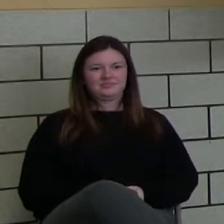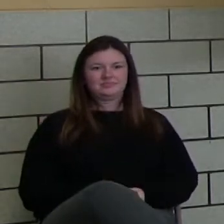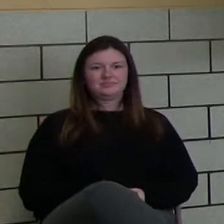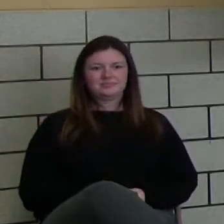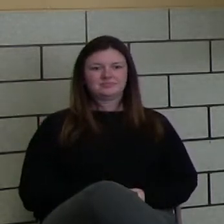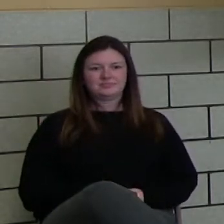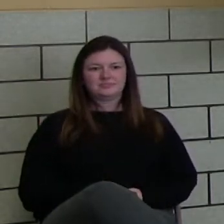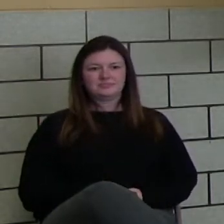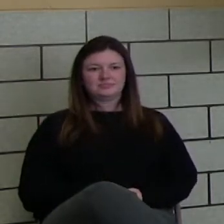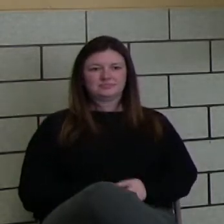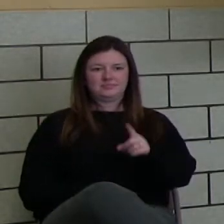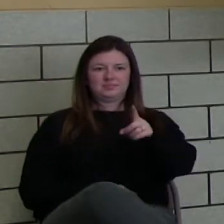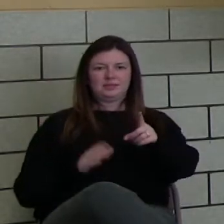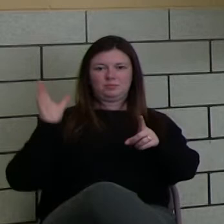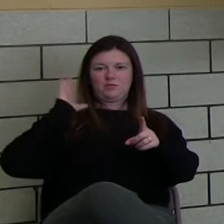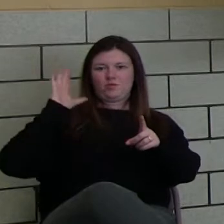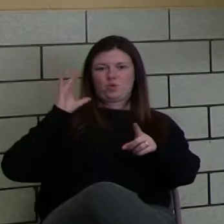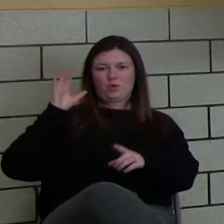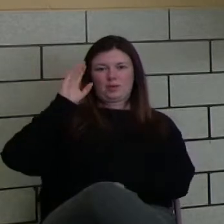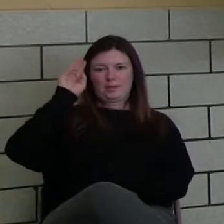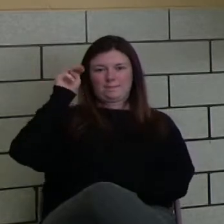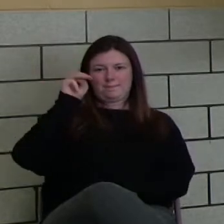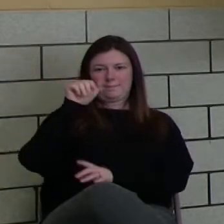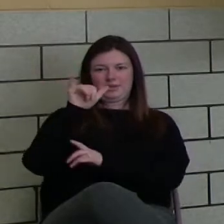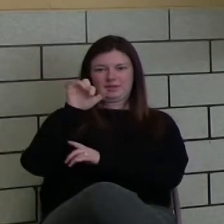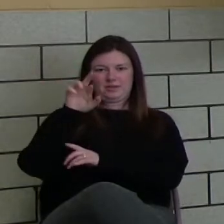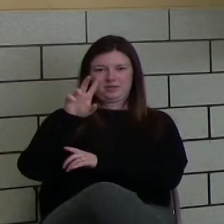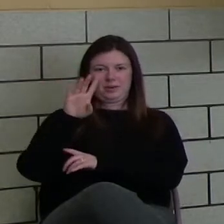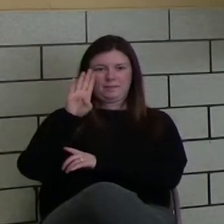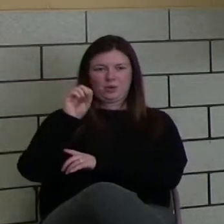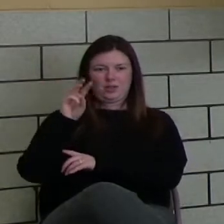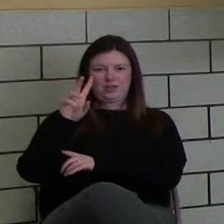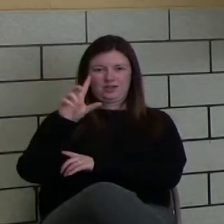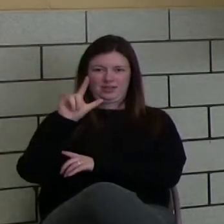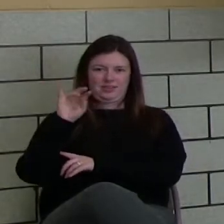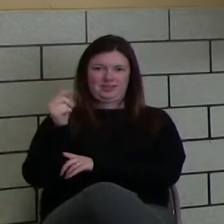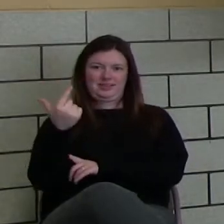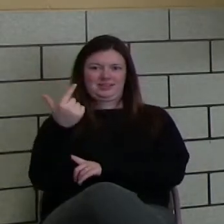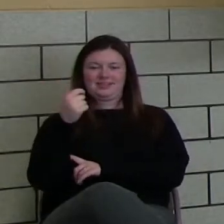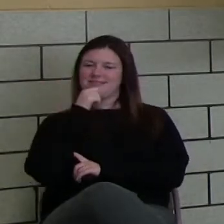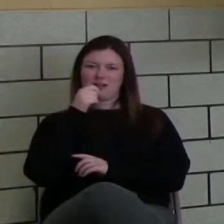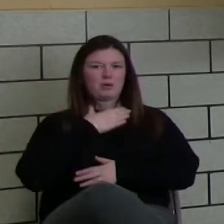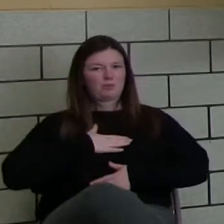And ex-mayor Bowling certainly does appreciate the flowers.